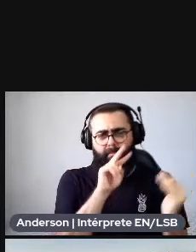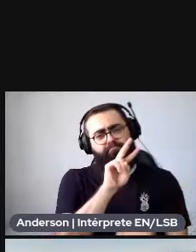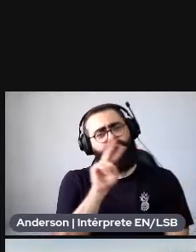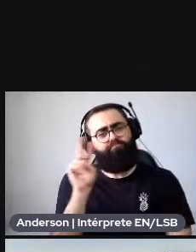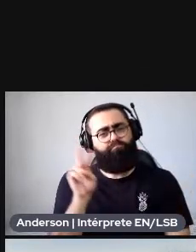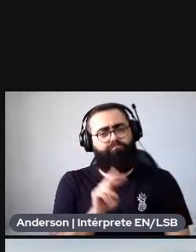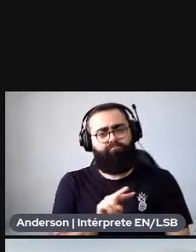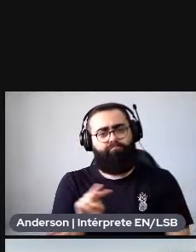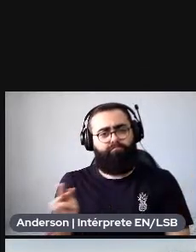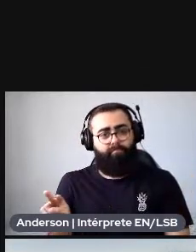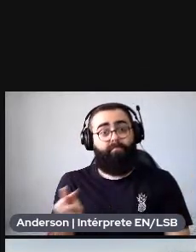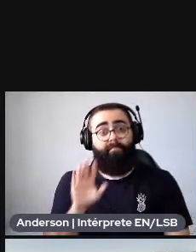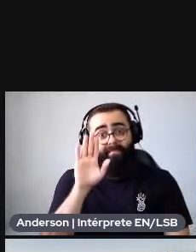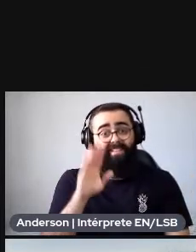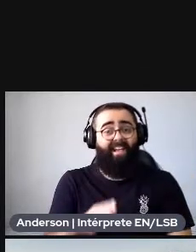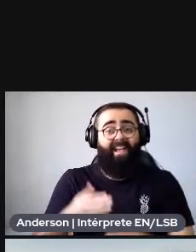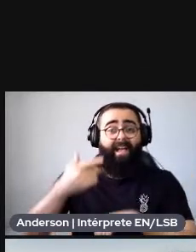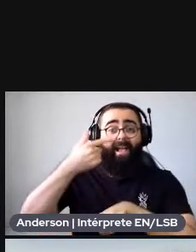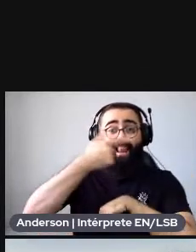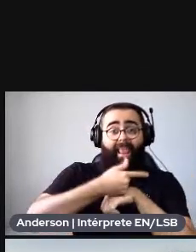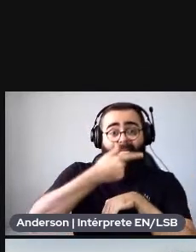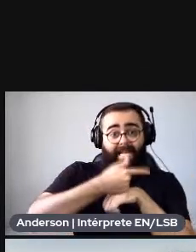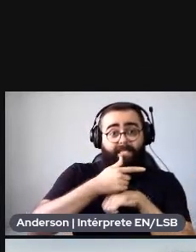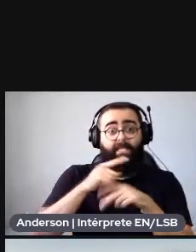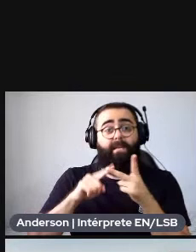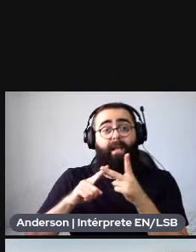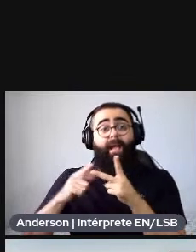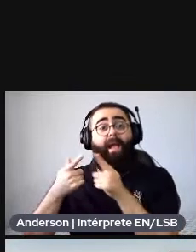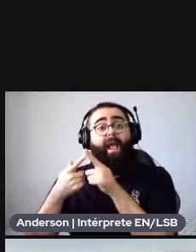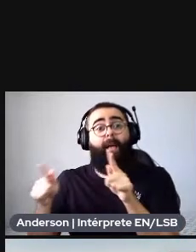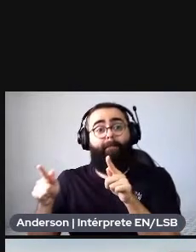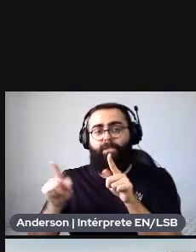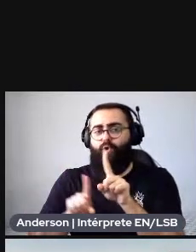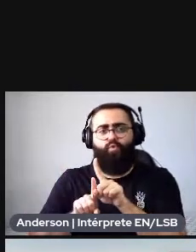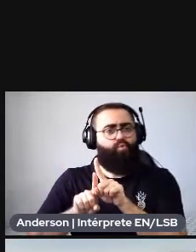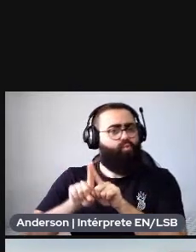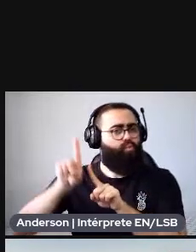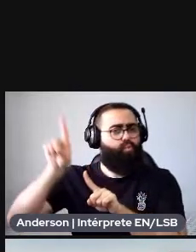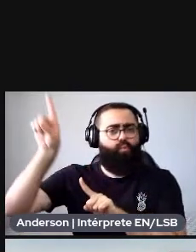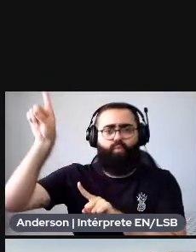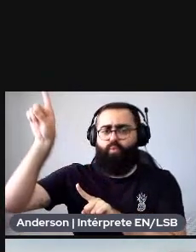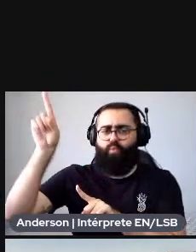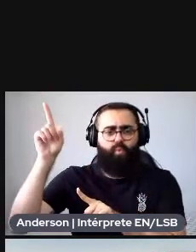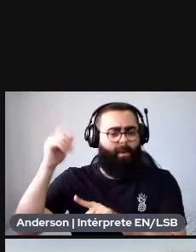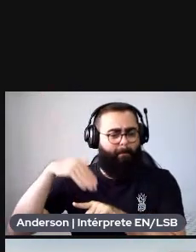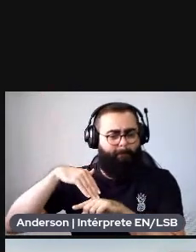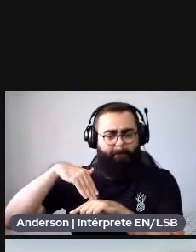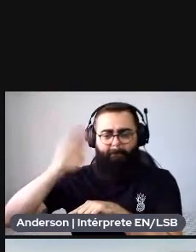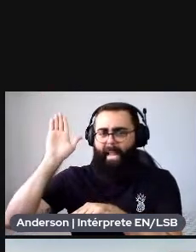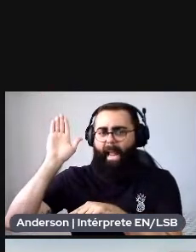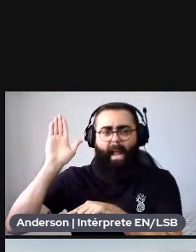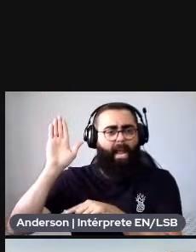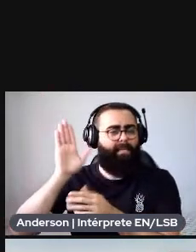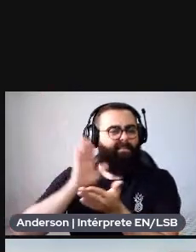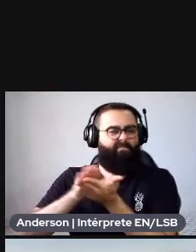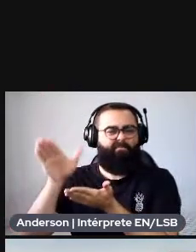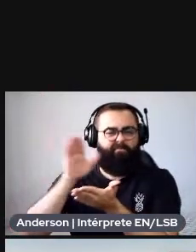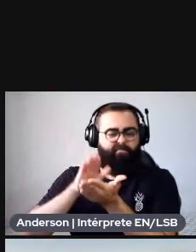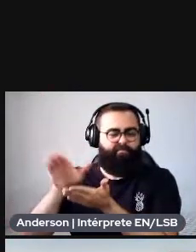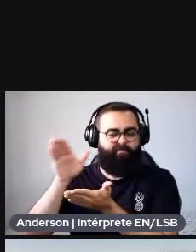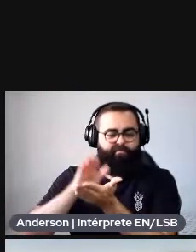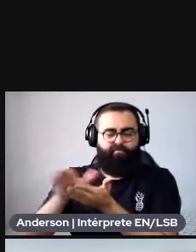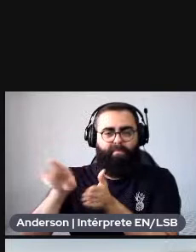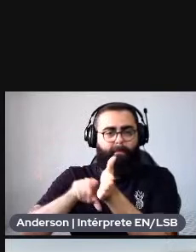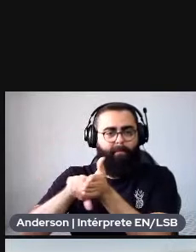all, that lexicalization and grammaticalization are by far the most widespread approaches to language